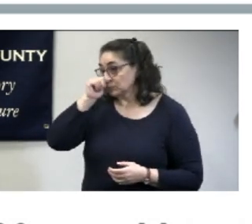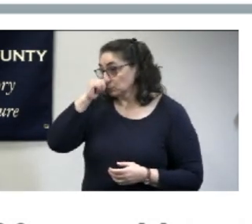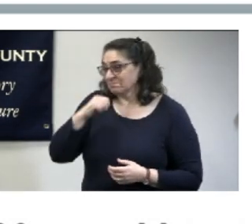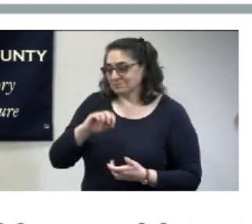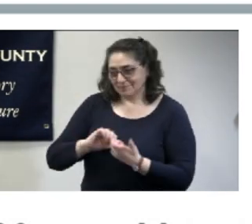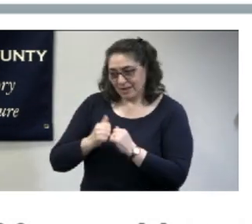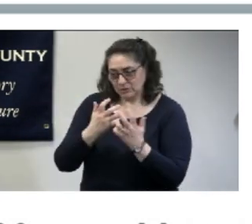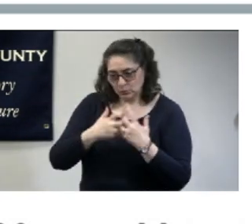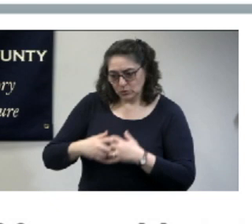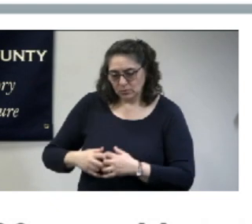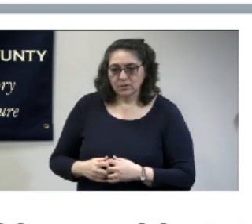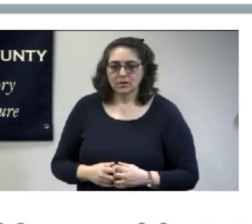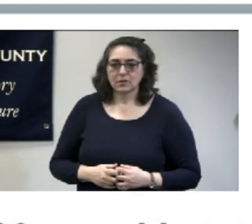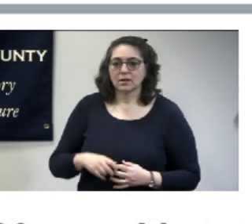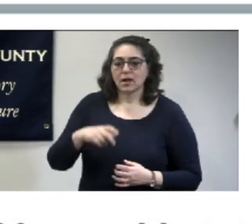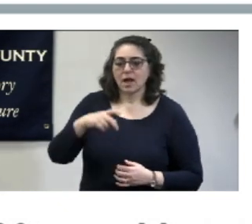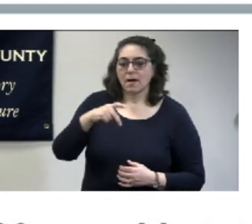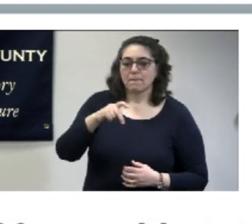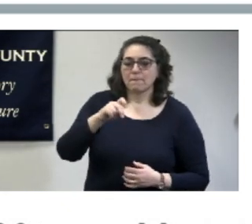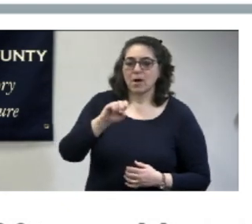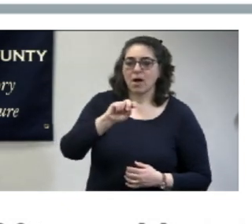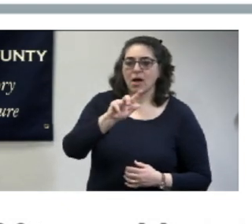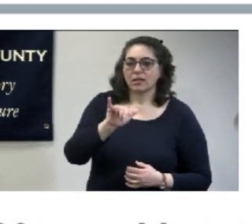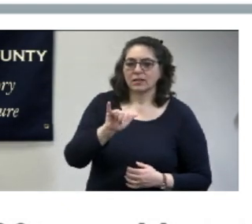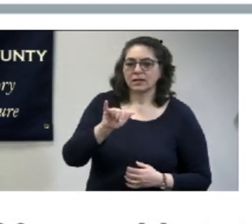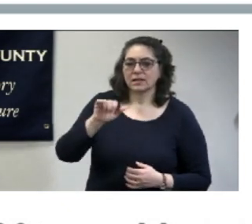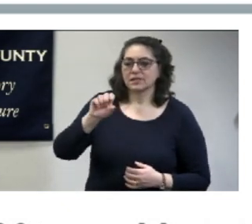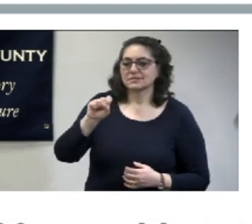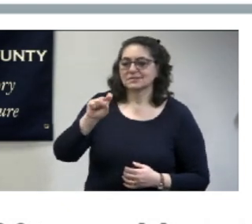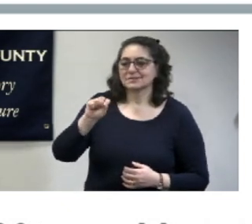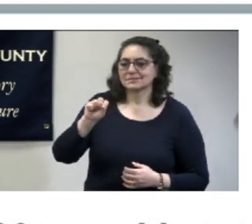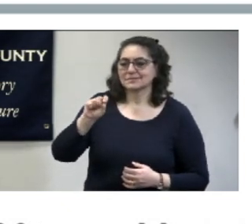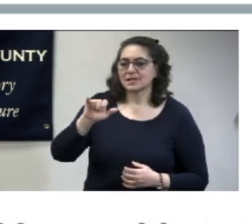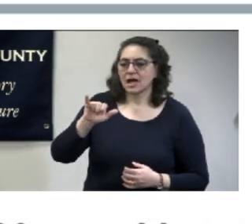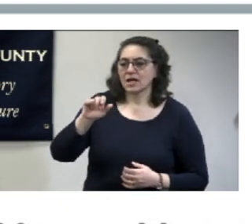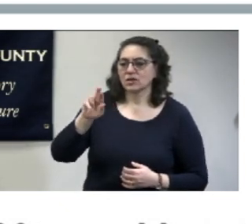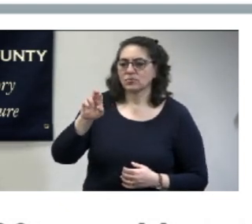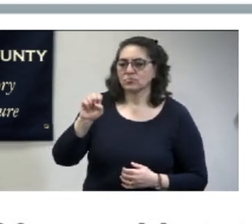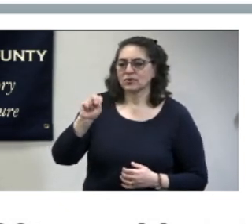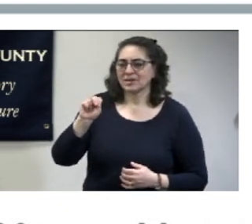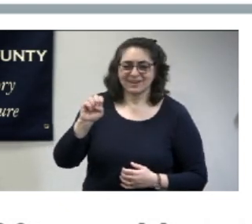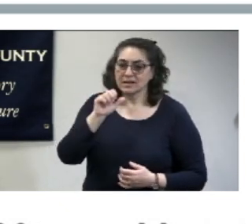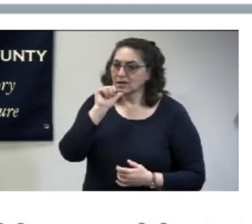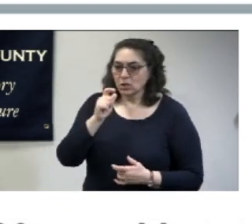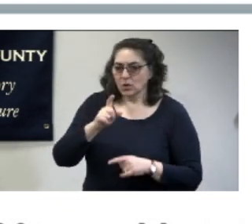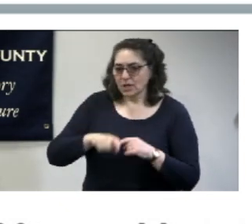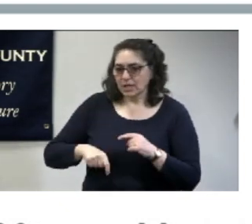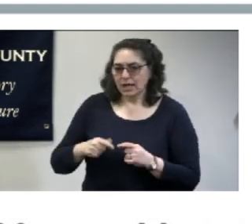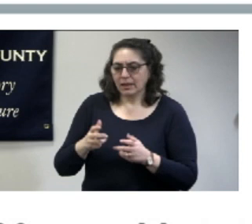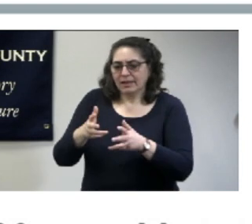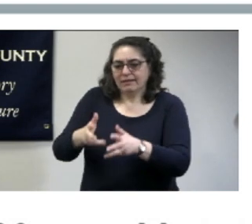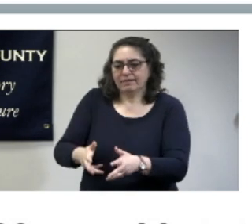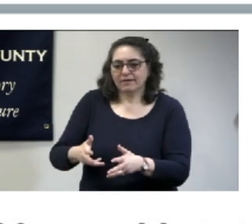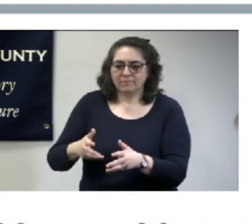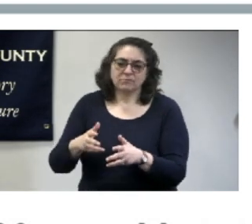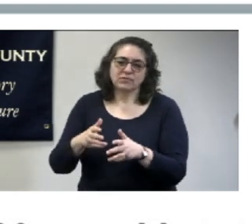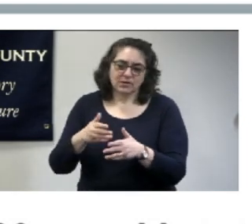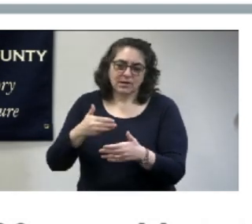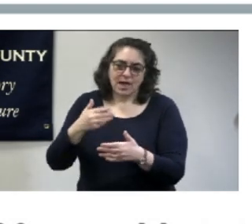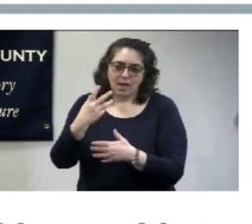process, or is the county going to take point on that? The polystyrene is not going to be a curbside material. What it's going to be is it's going to be a drop-off item for the